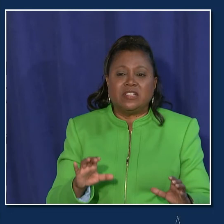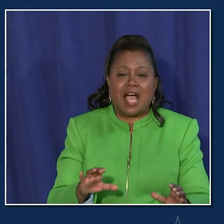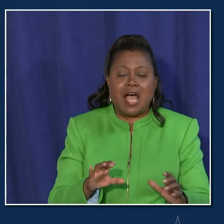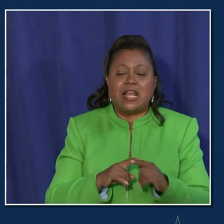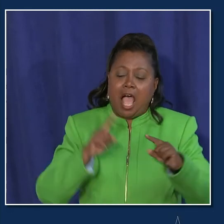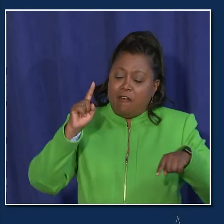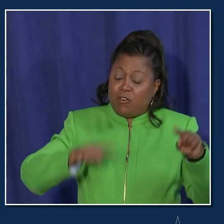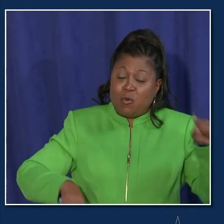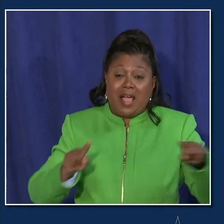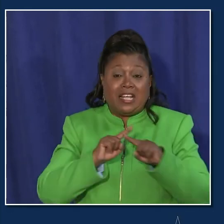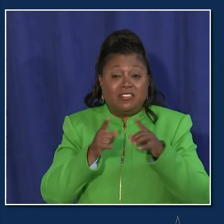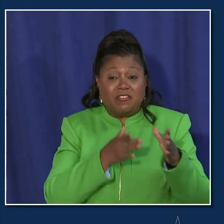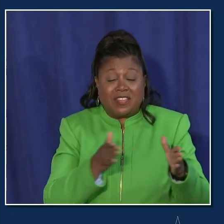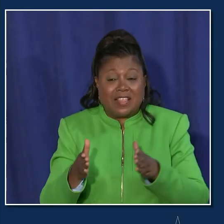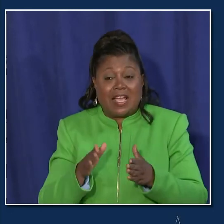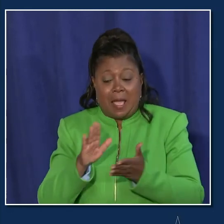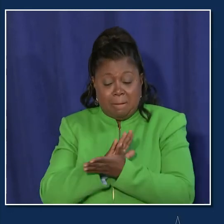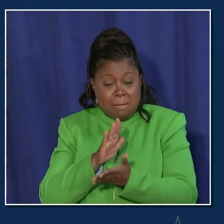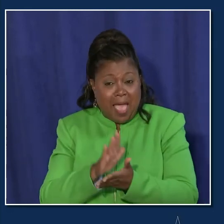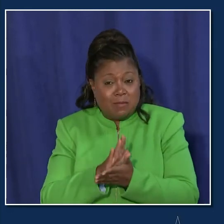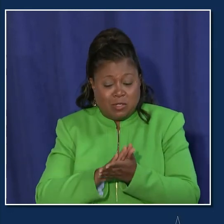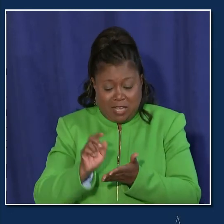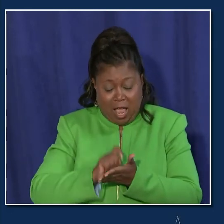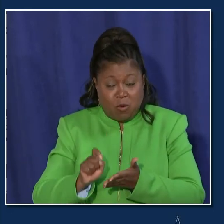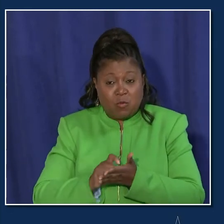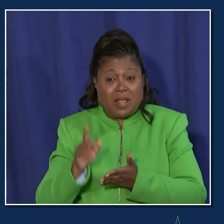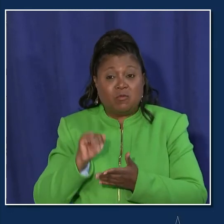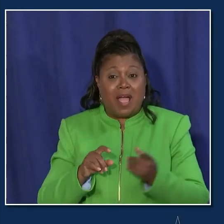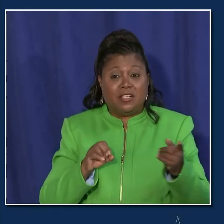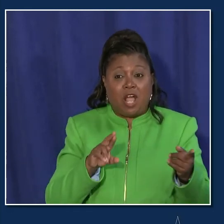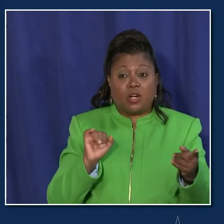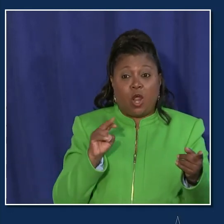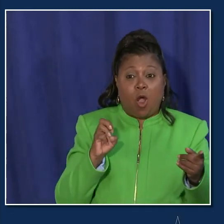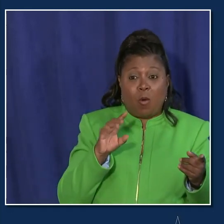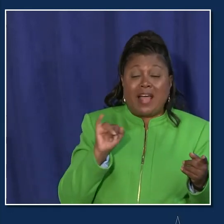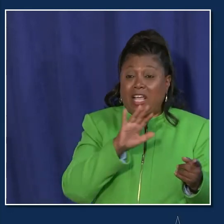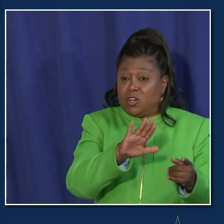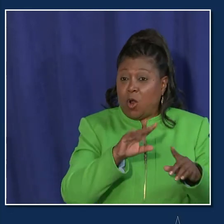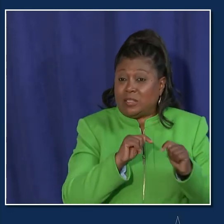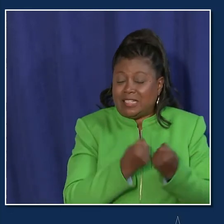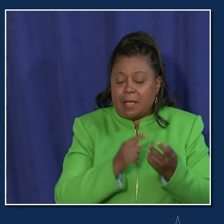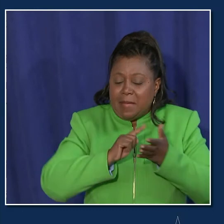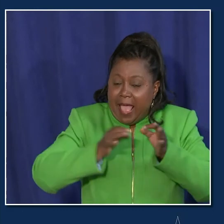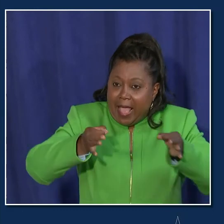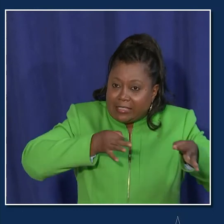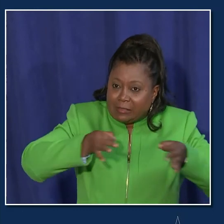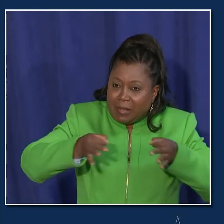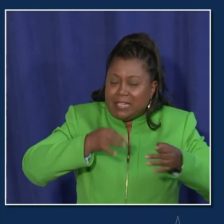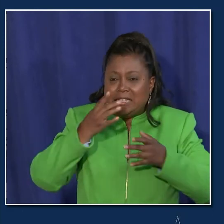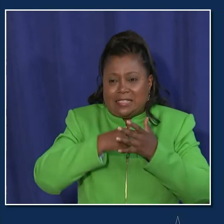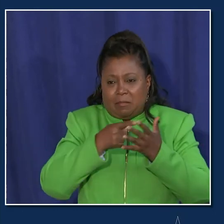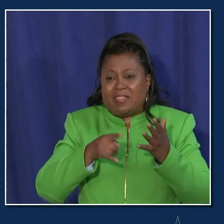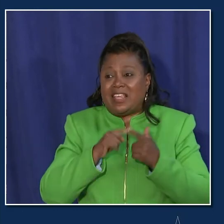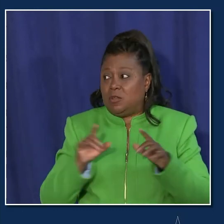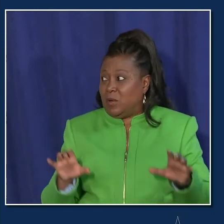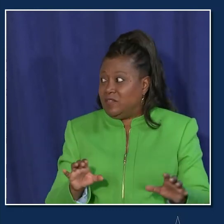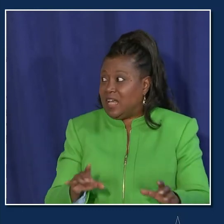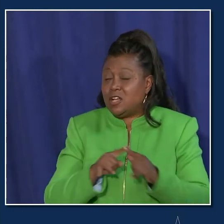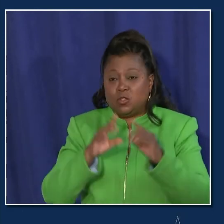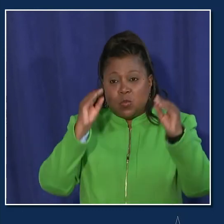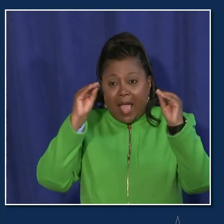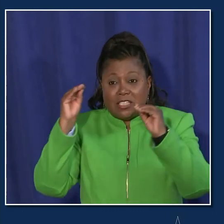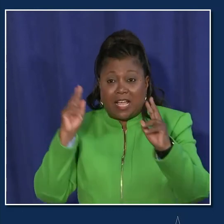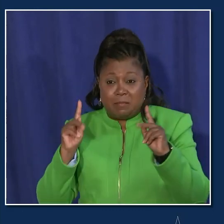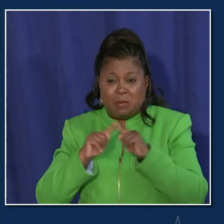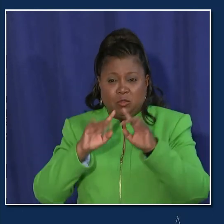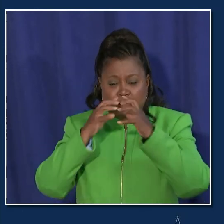a variety of different things. Papers have been written by Dr. Arwady and her team explaining some of the things that we've done to educate